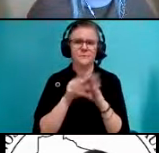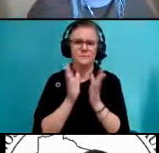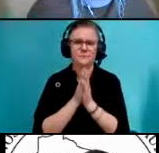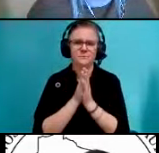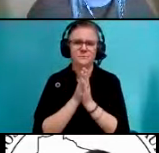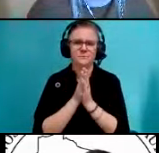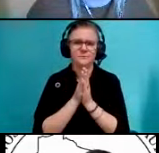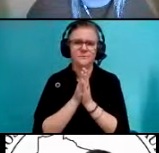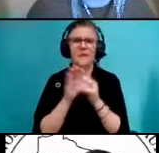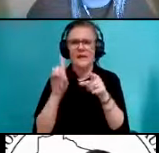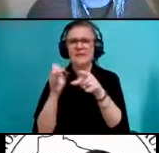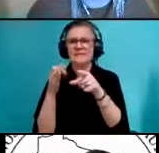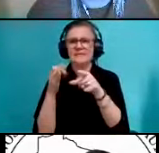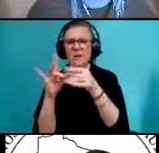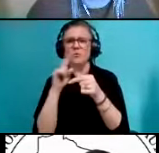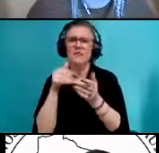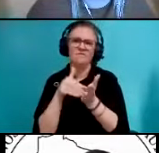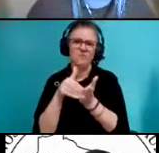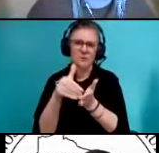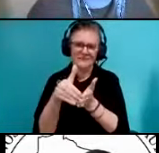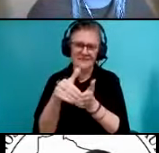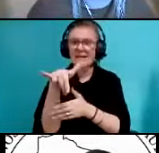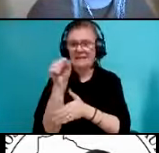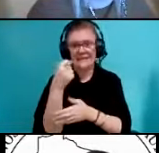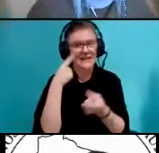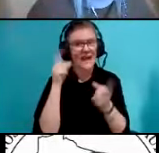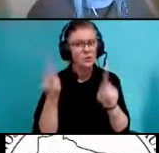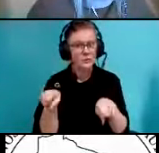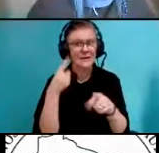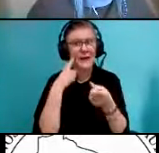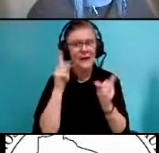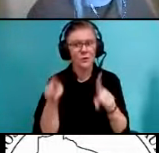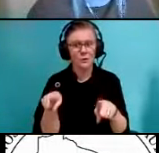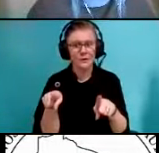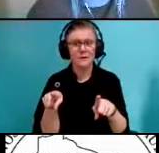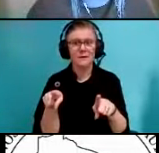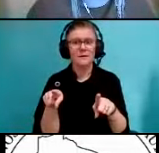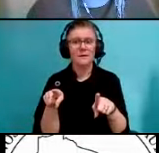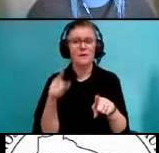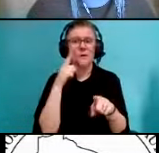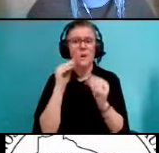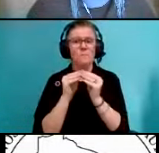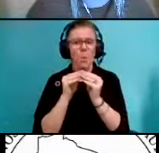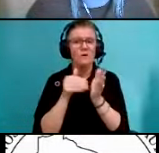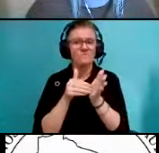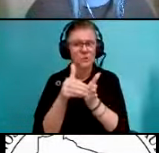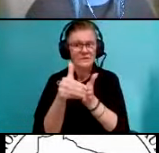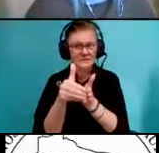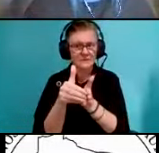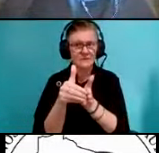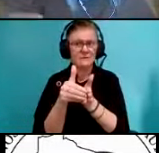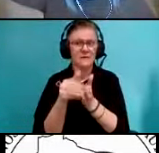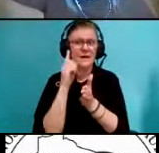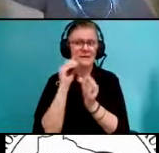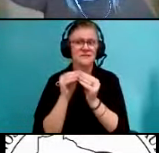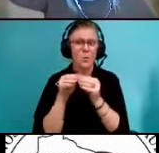And David's putting some comments around frequency. Definitely agree on that. I think everybody would love to offer better frequency on the service if